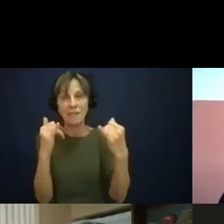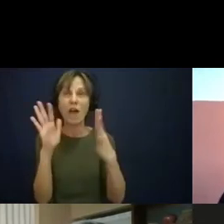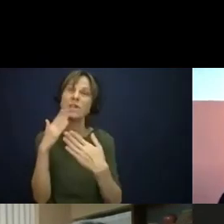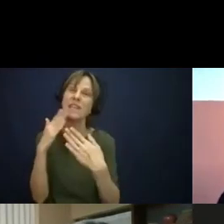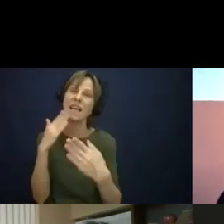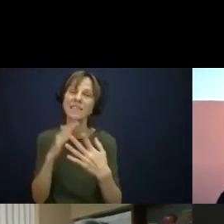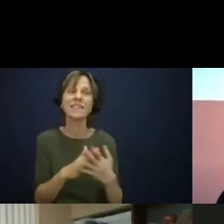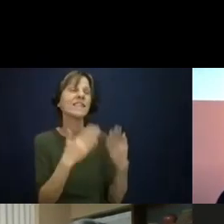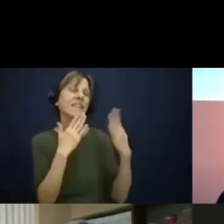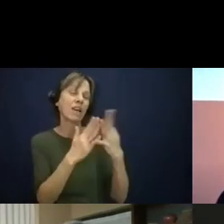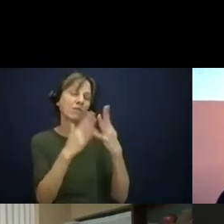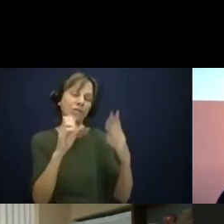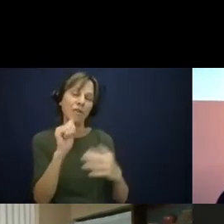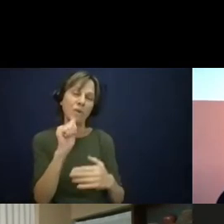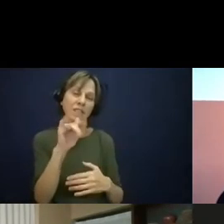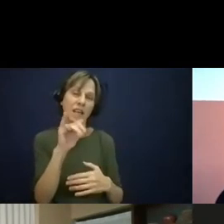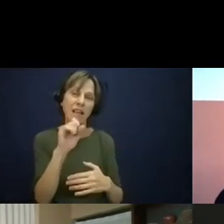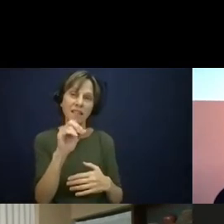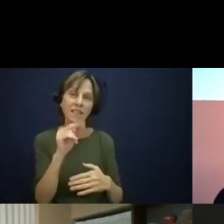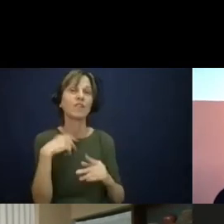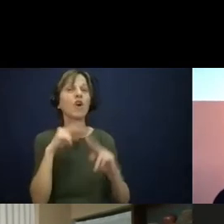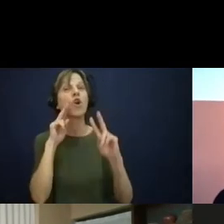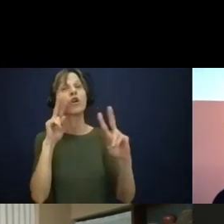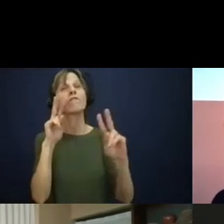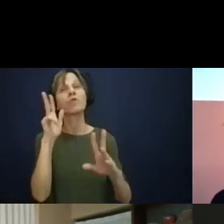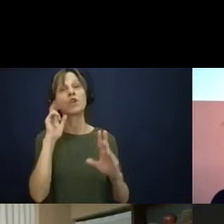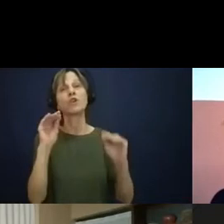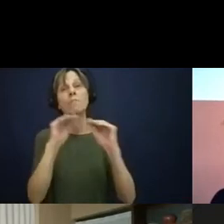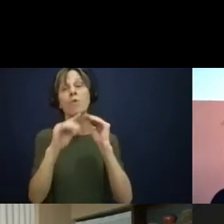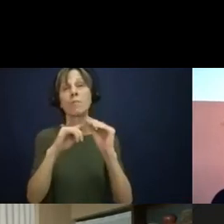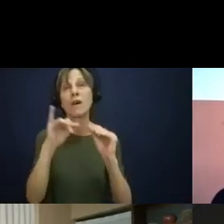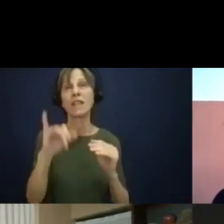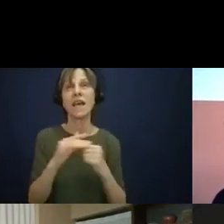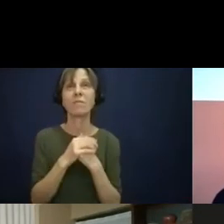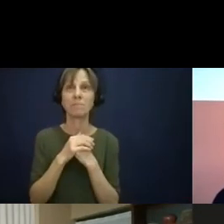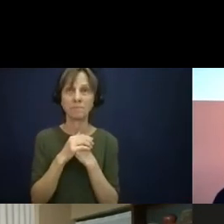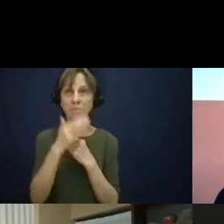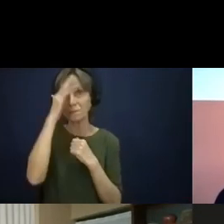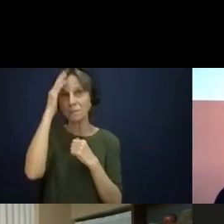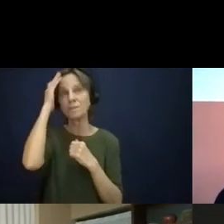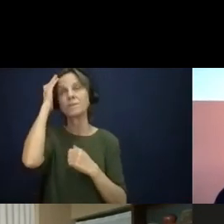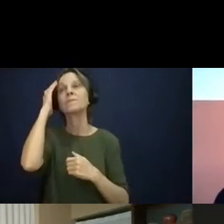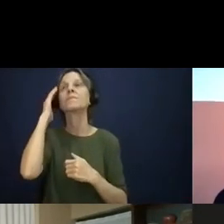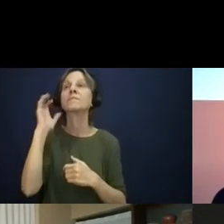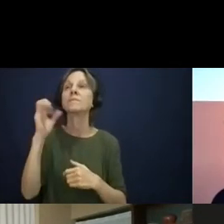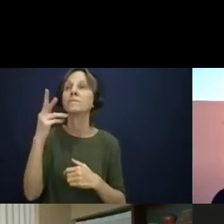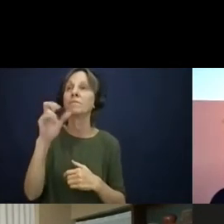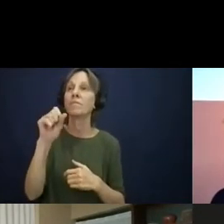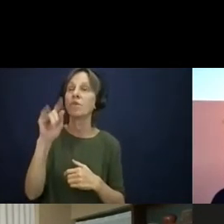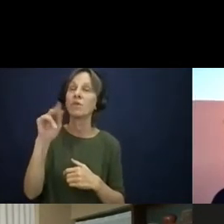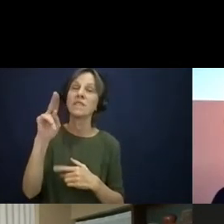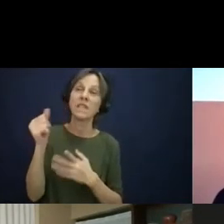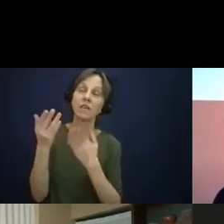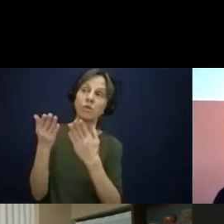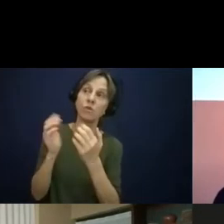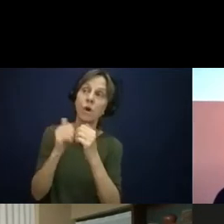much, Alison. We're looking forward to hearing even more about that. Christina, to you, how are you and your organization working to